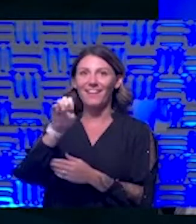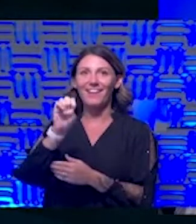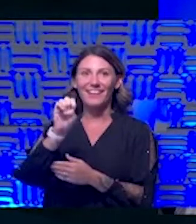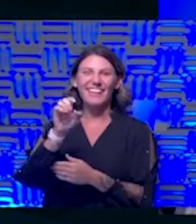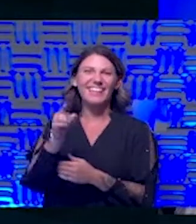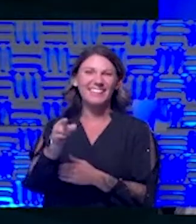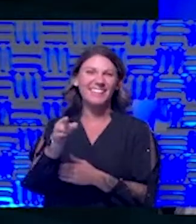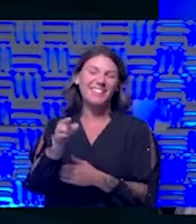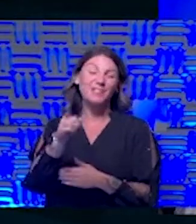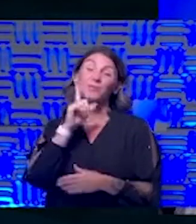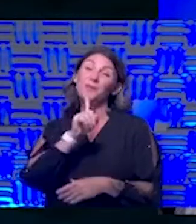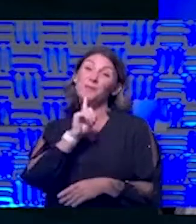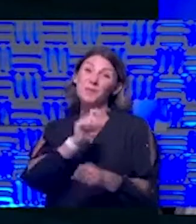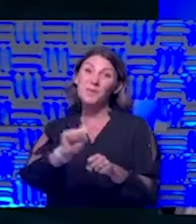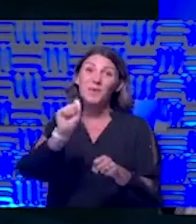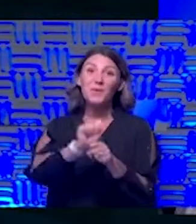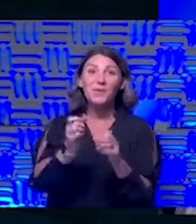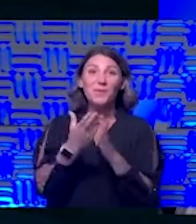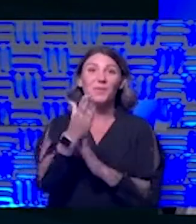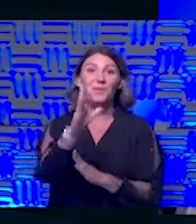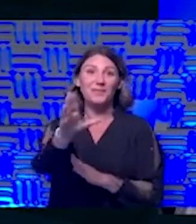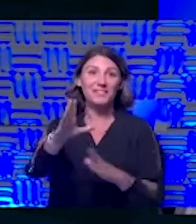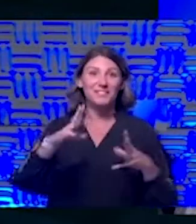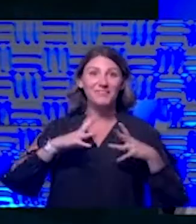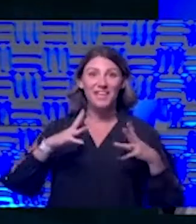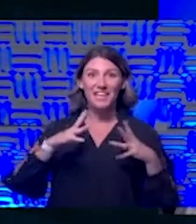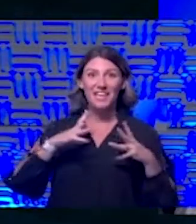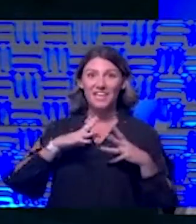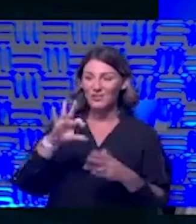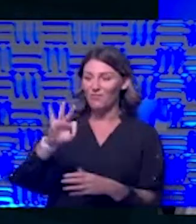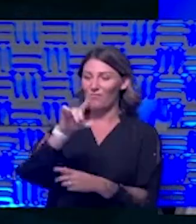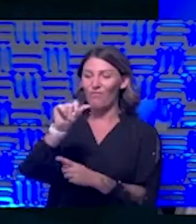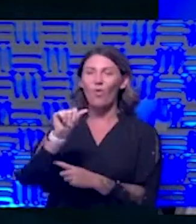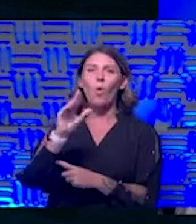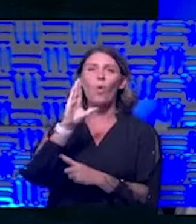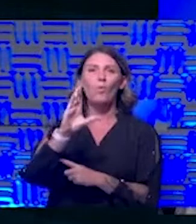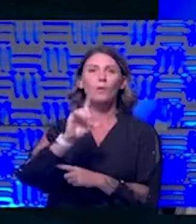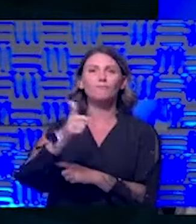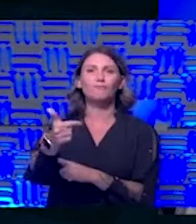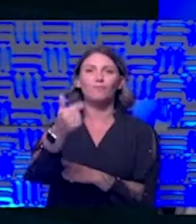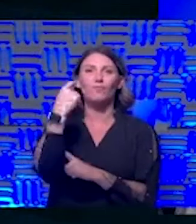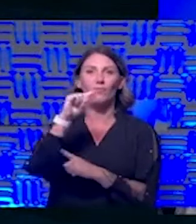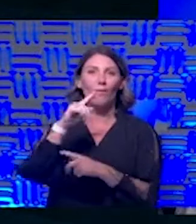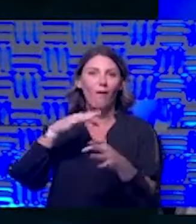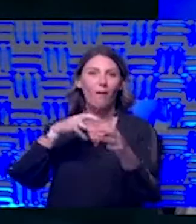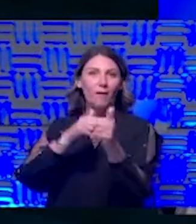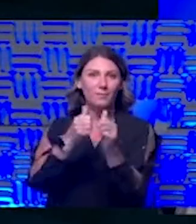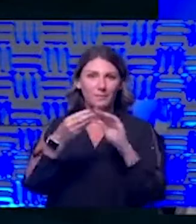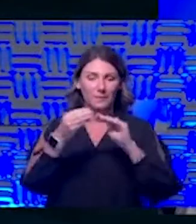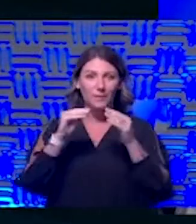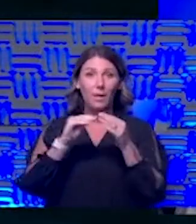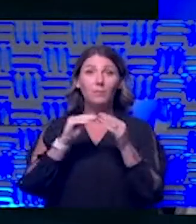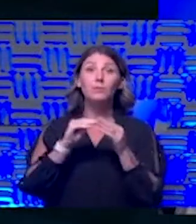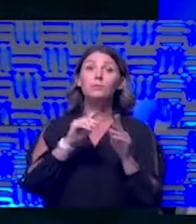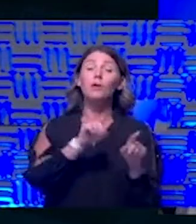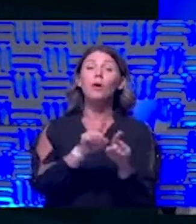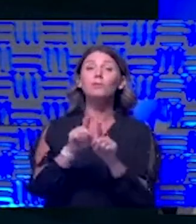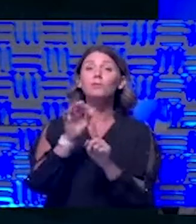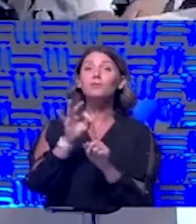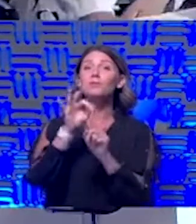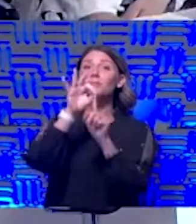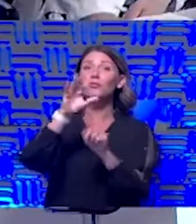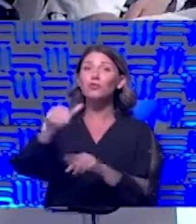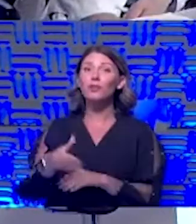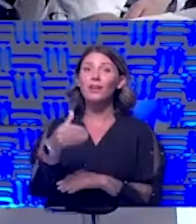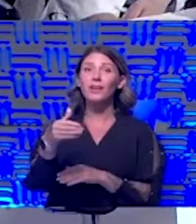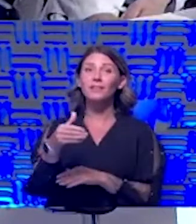his way back to Kansas City. We're going to turn to him for just a minute for an update. We also have a couple of very special guests. Justin Hoover, who's